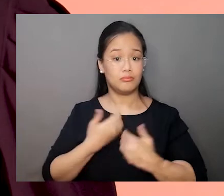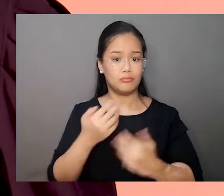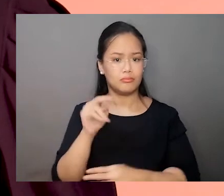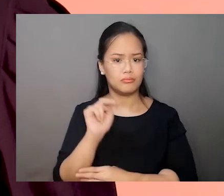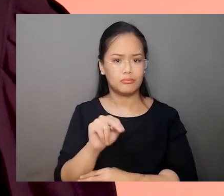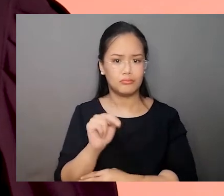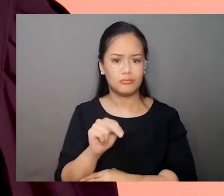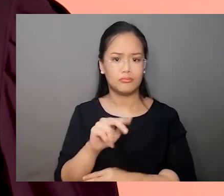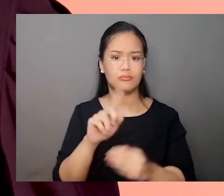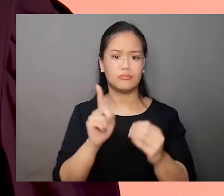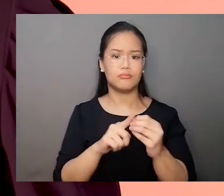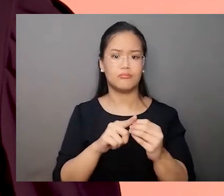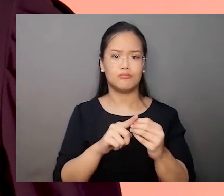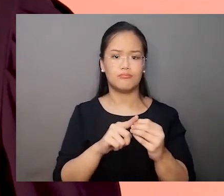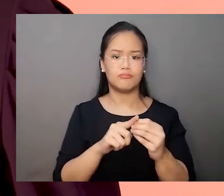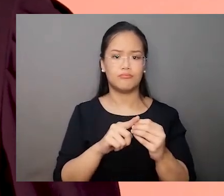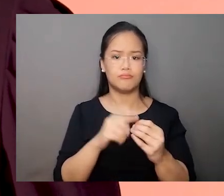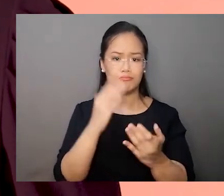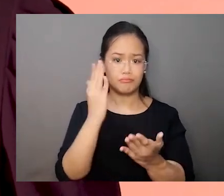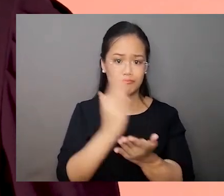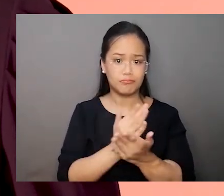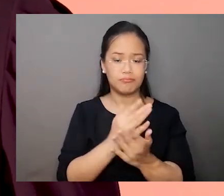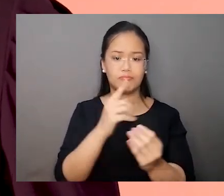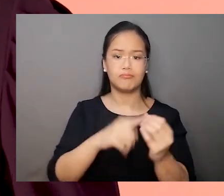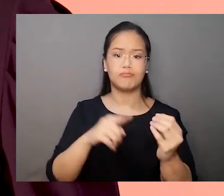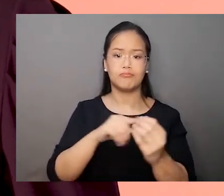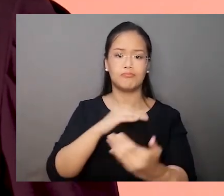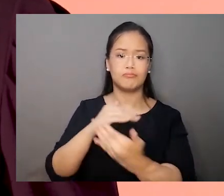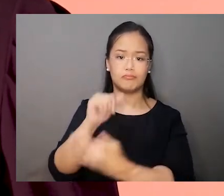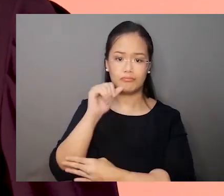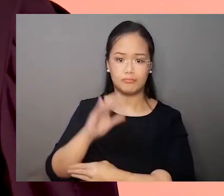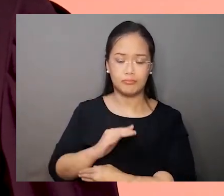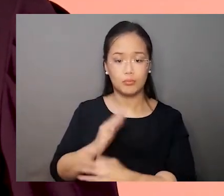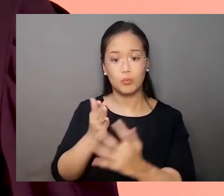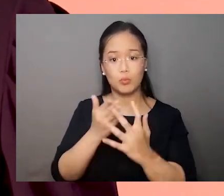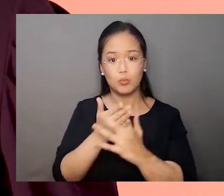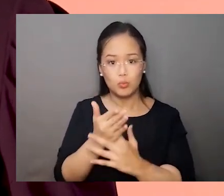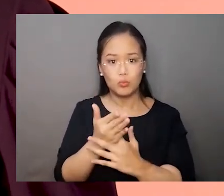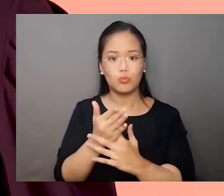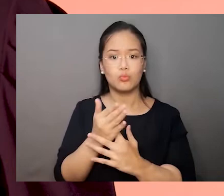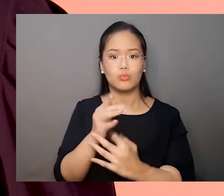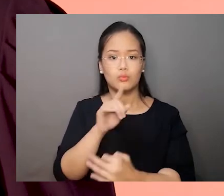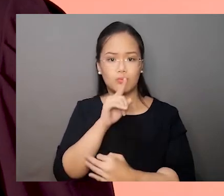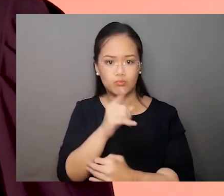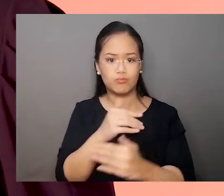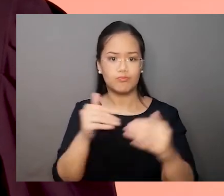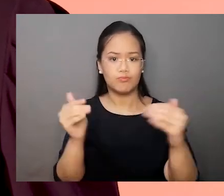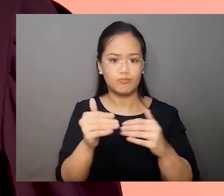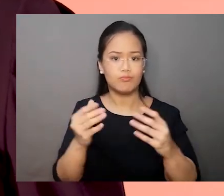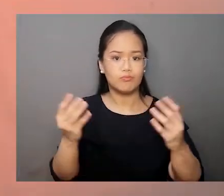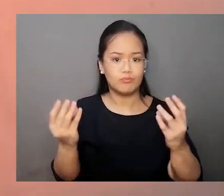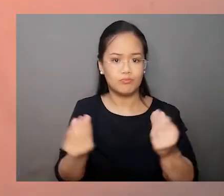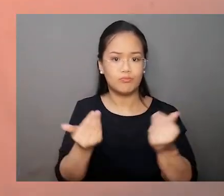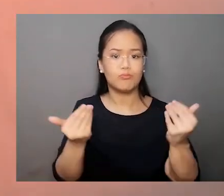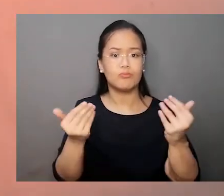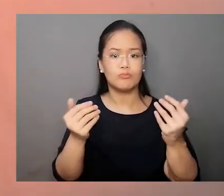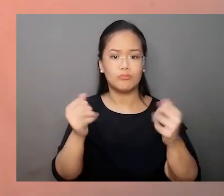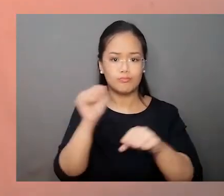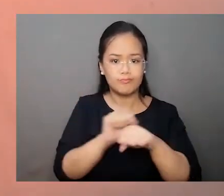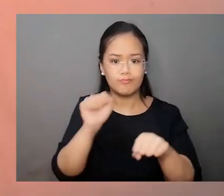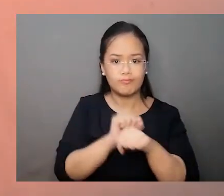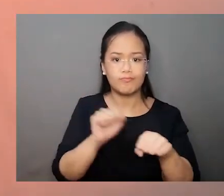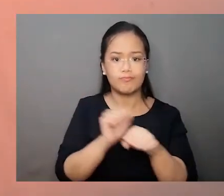eliminate discrimination against women through proactive measures to bring about equality.